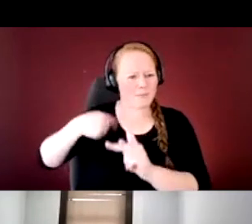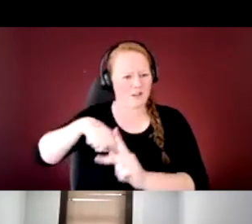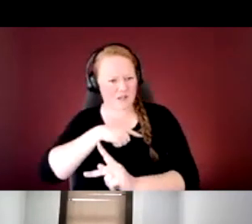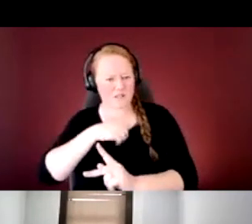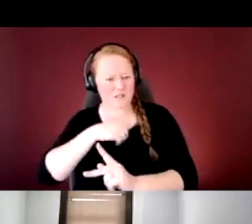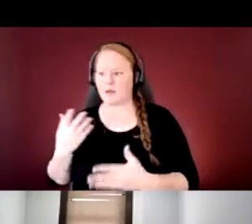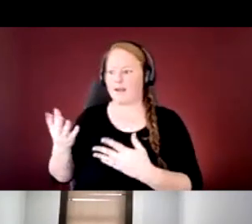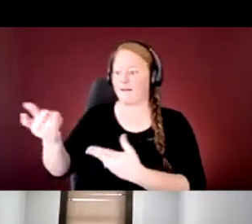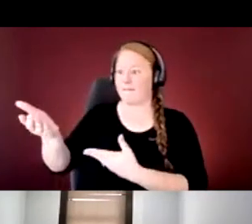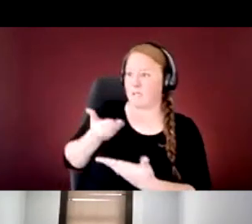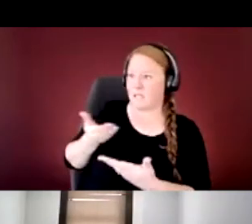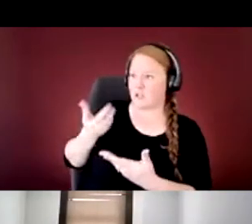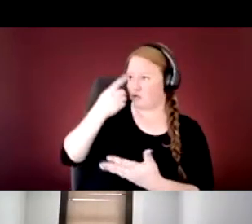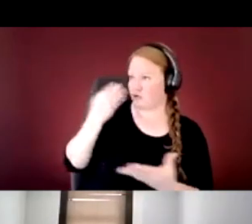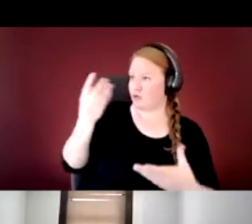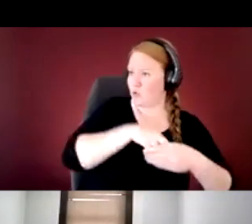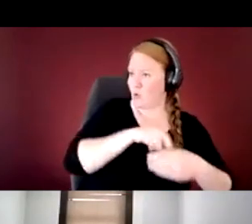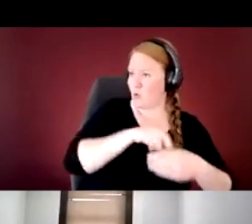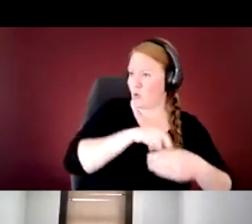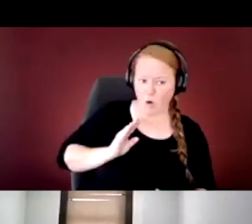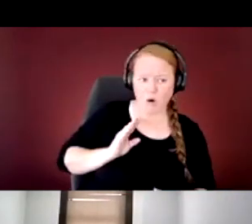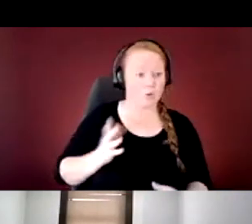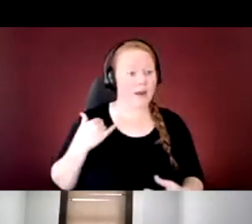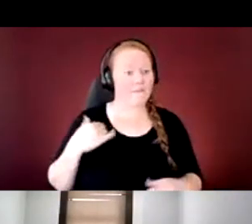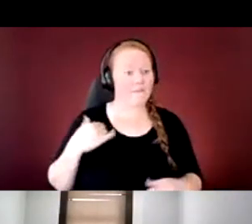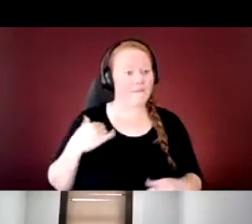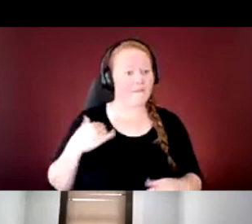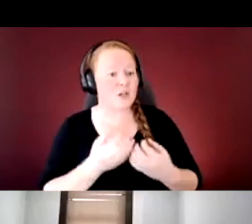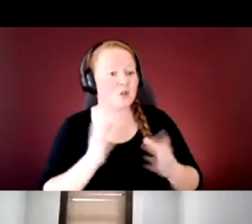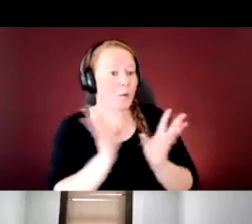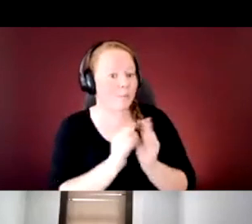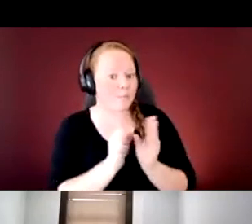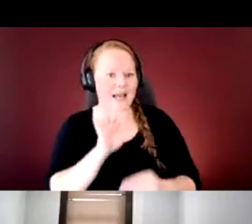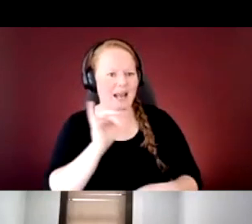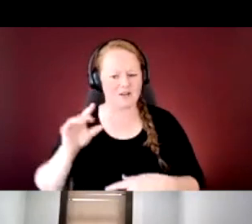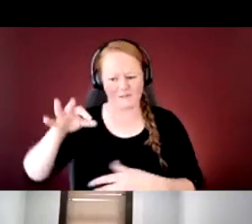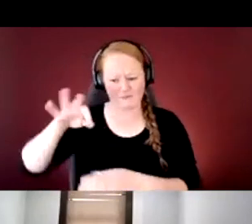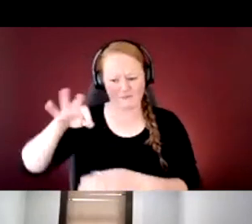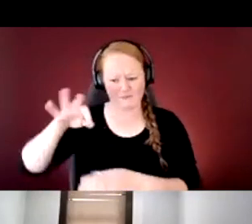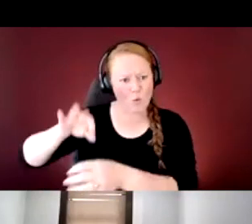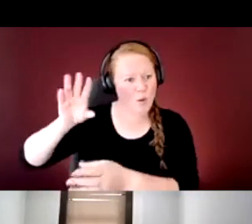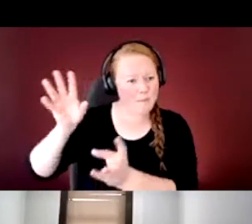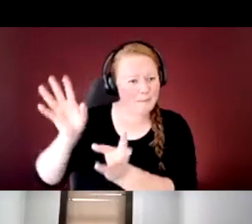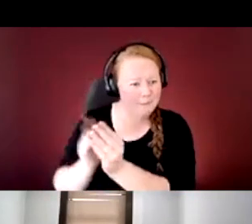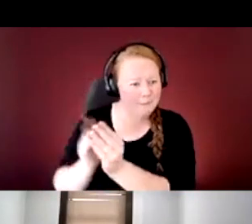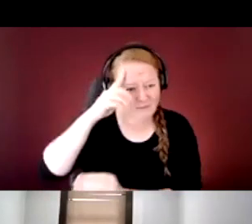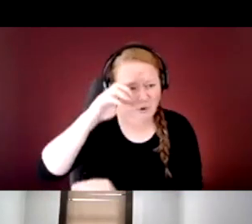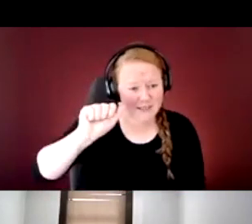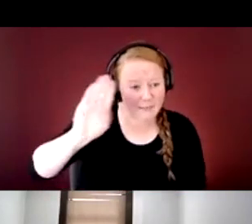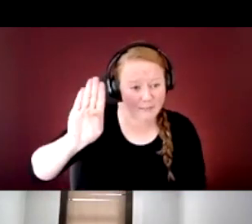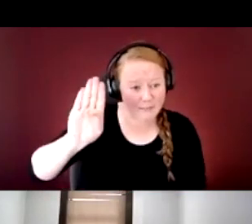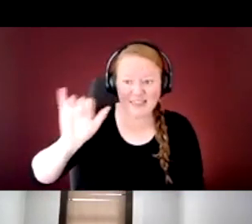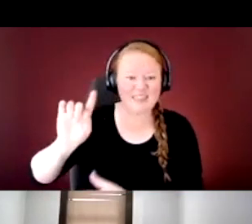held an initial organizing meeting, and our inaugural meeting for the SAB's work was held on May 1st.